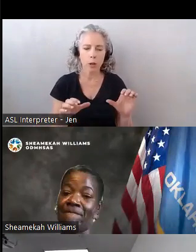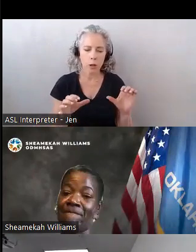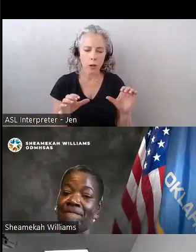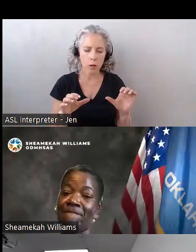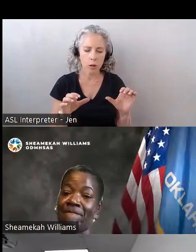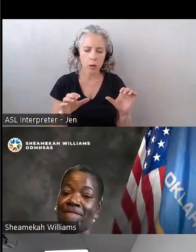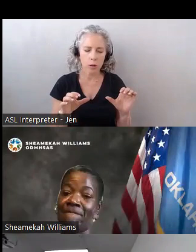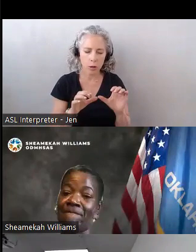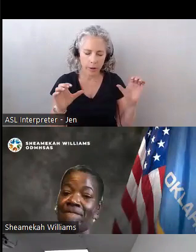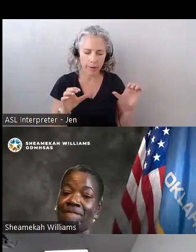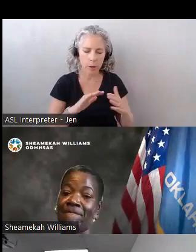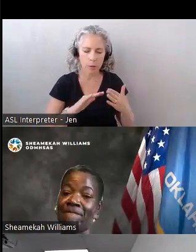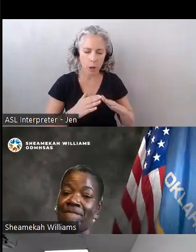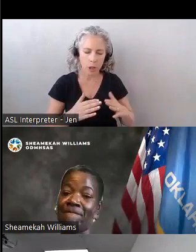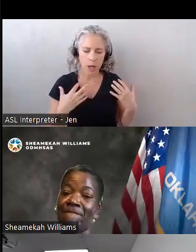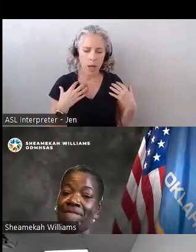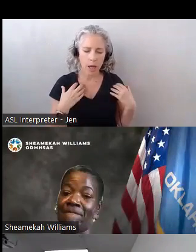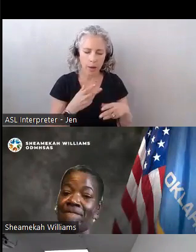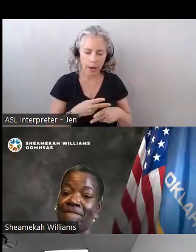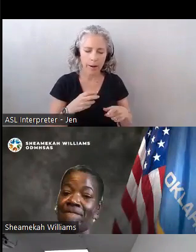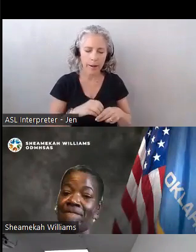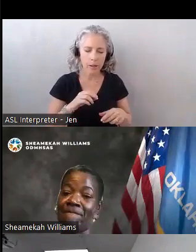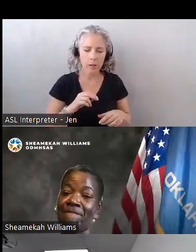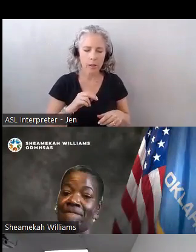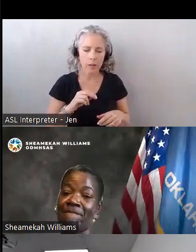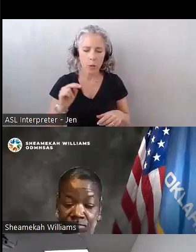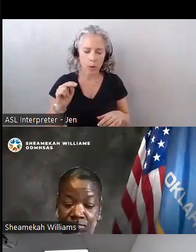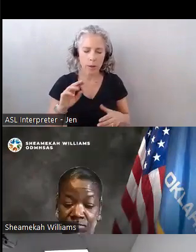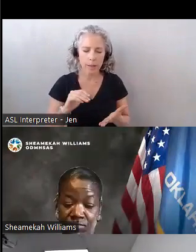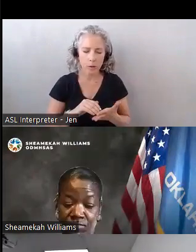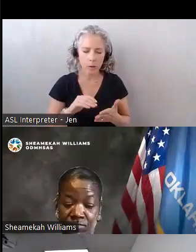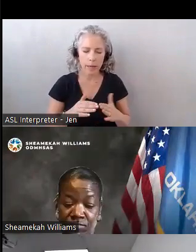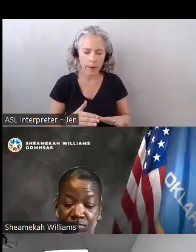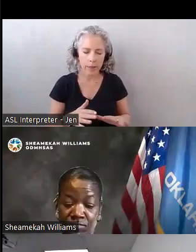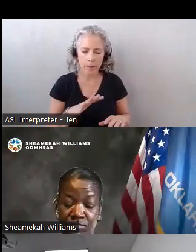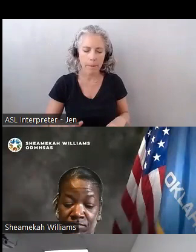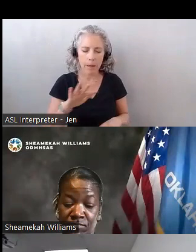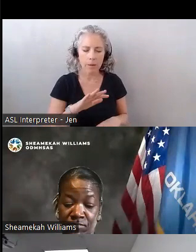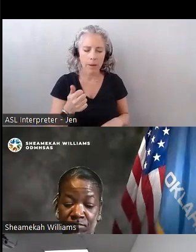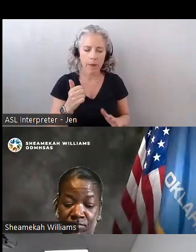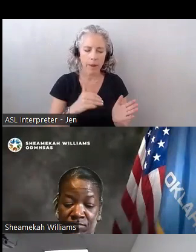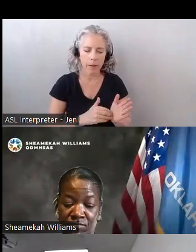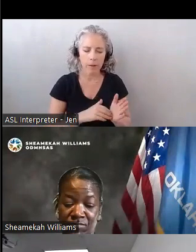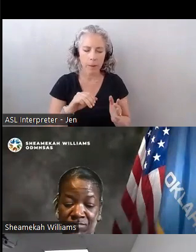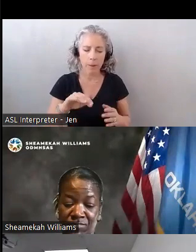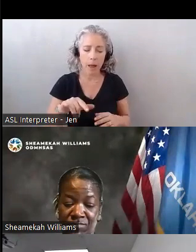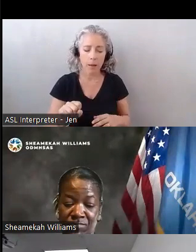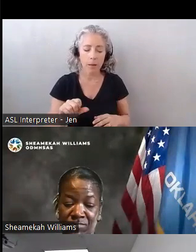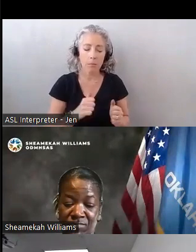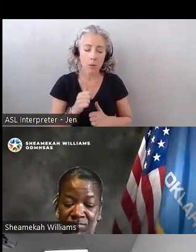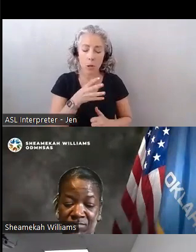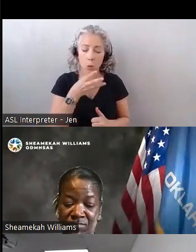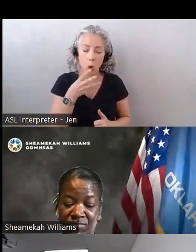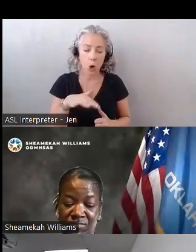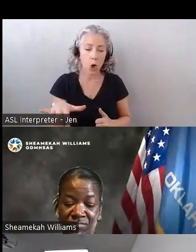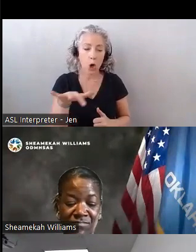clinic in 12 northeastern and north central counties. That's about 10,000 square miles, primarily rural,